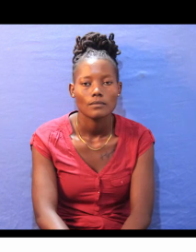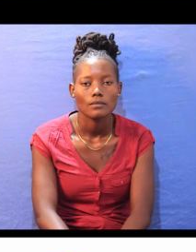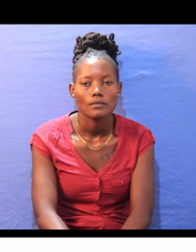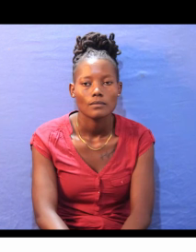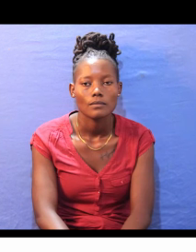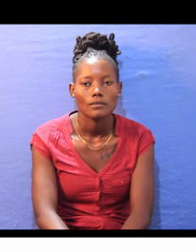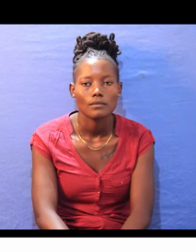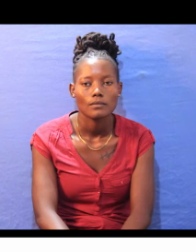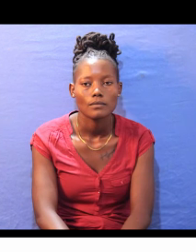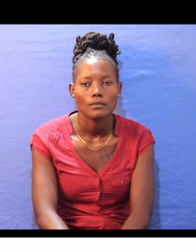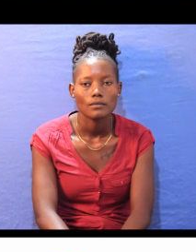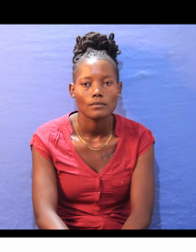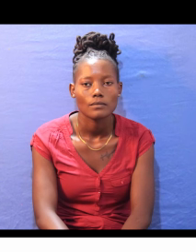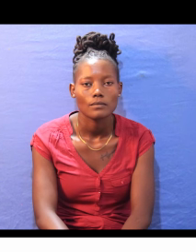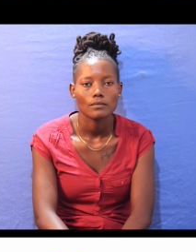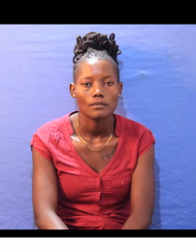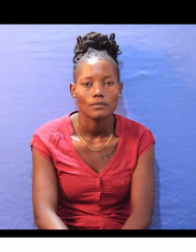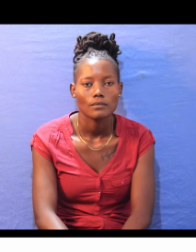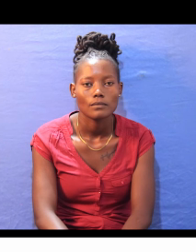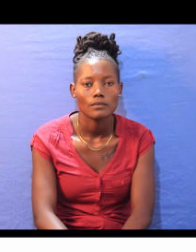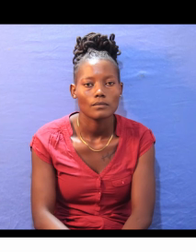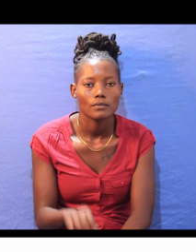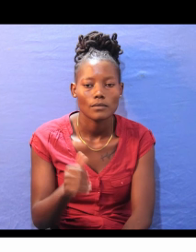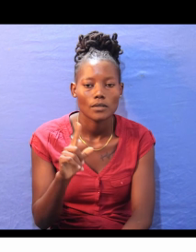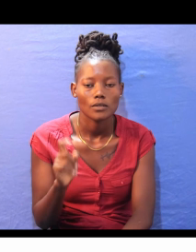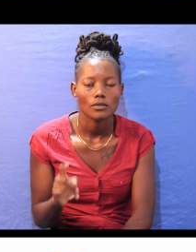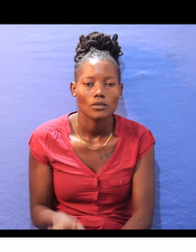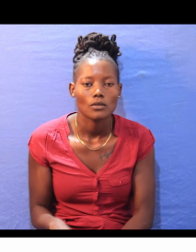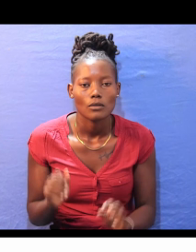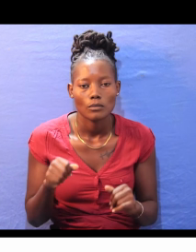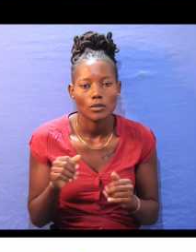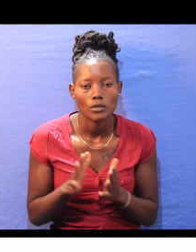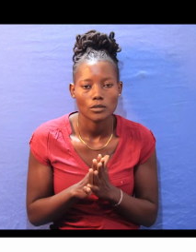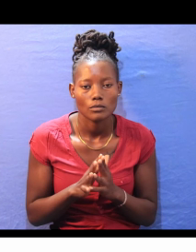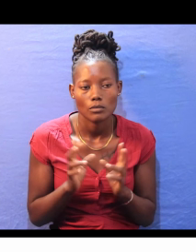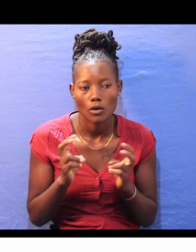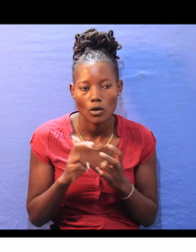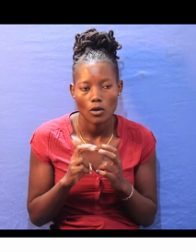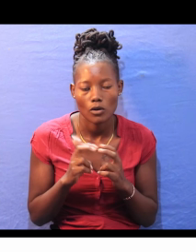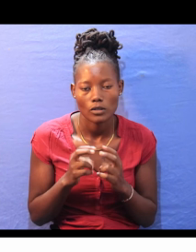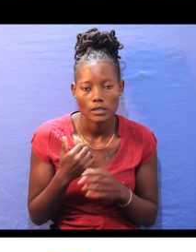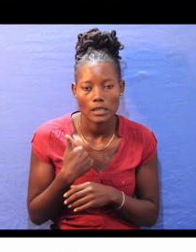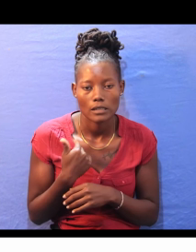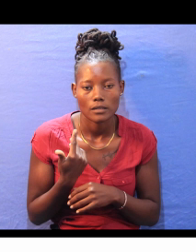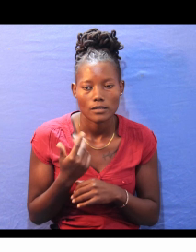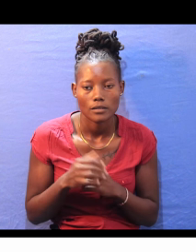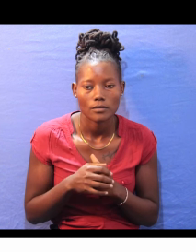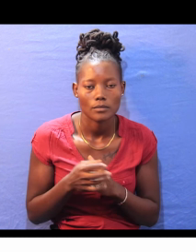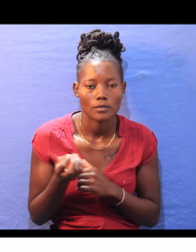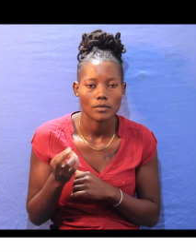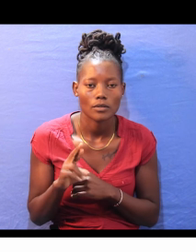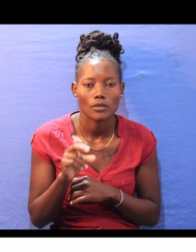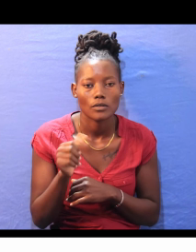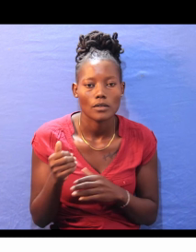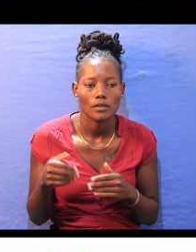Okay, if you guys can think of any questions, you can contact me. My email is mckennasgym@gmail.com. On Instagram, I'm